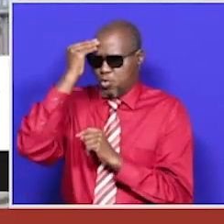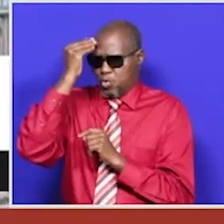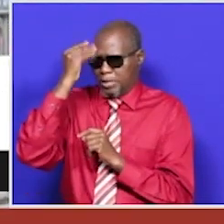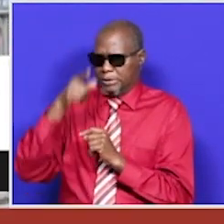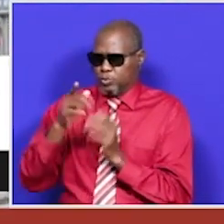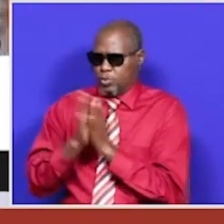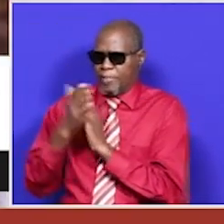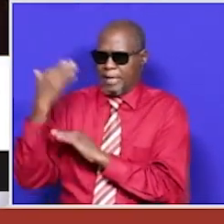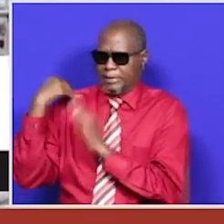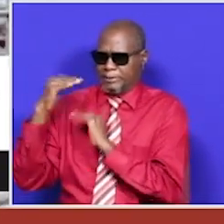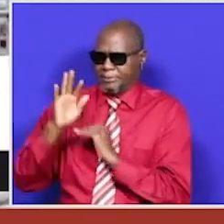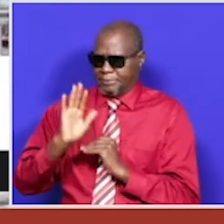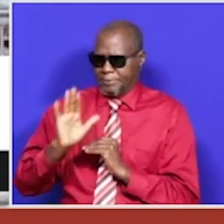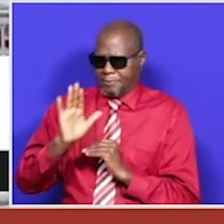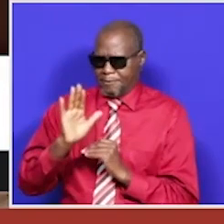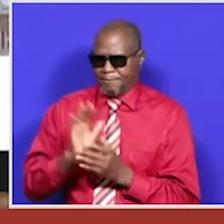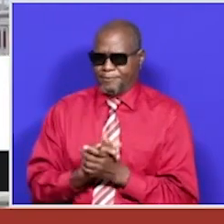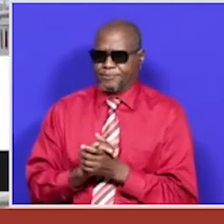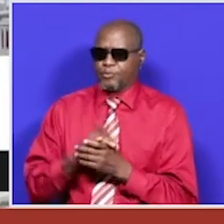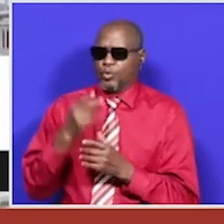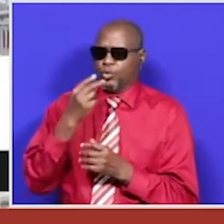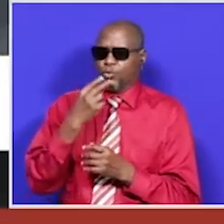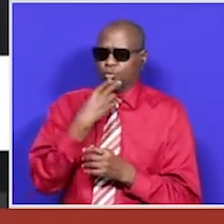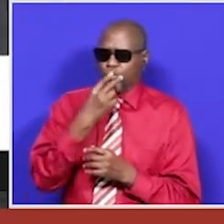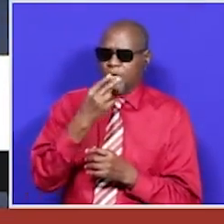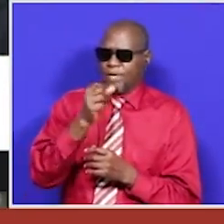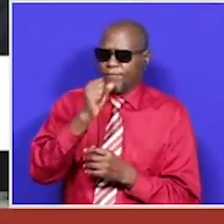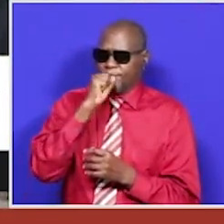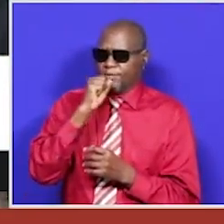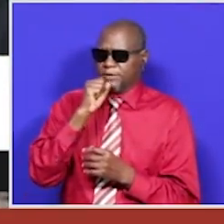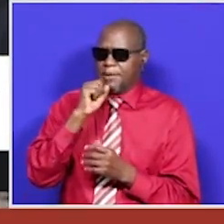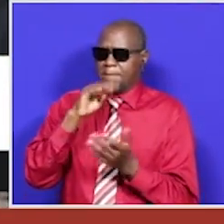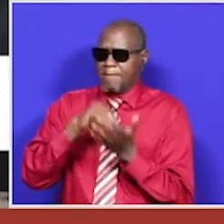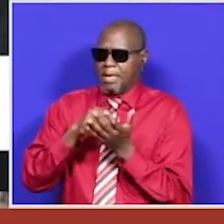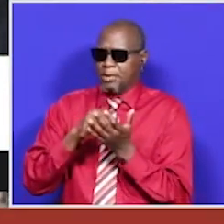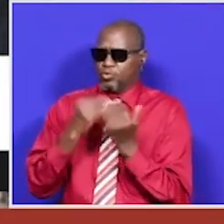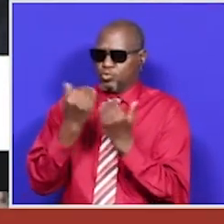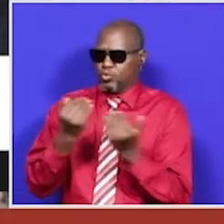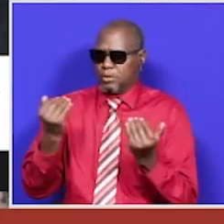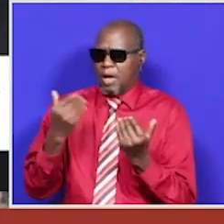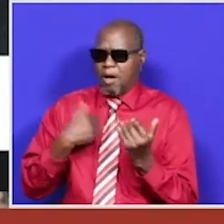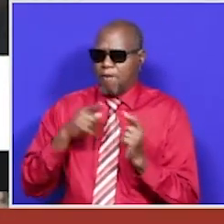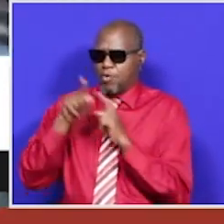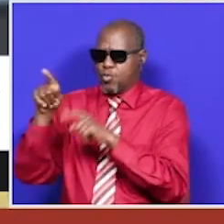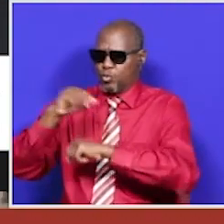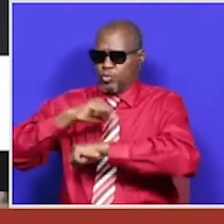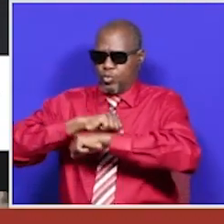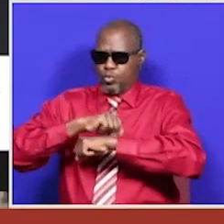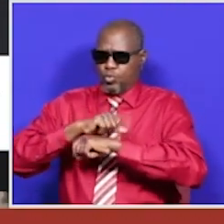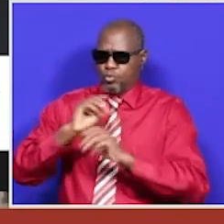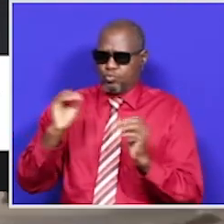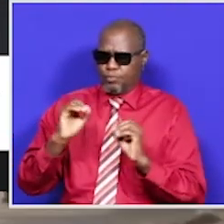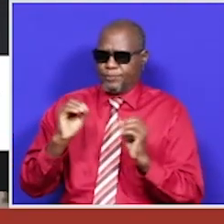celebrations come even as statistics show that 250 million children and young people still do not attend school, and